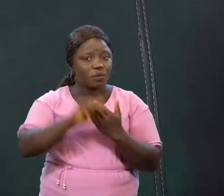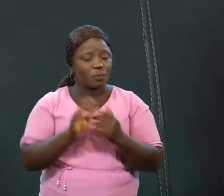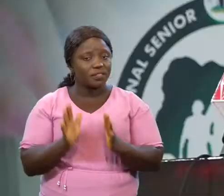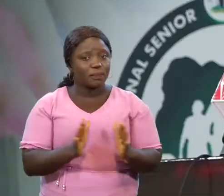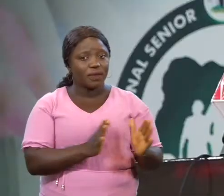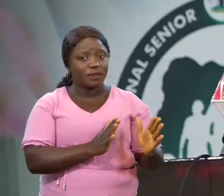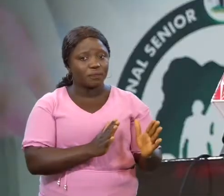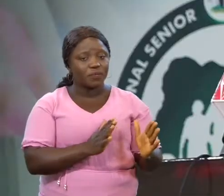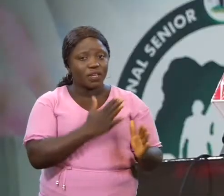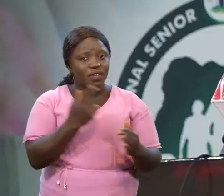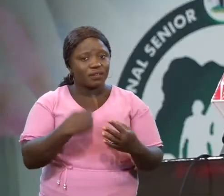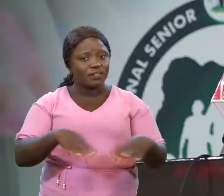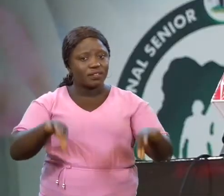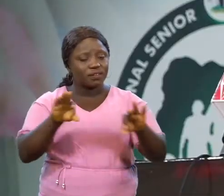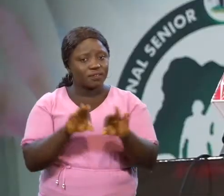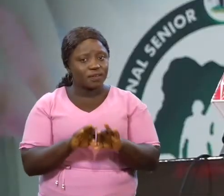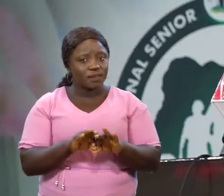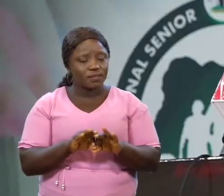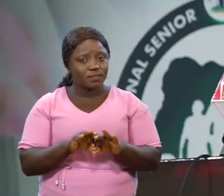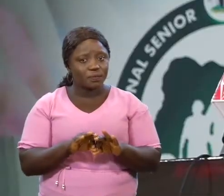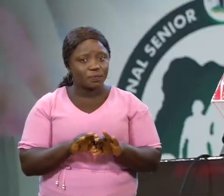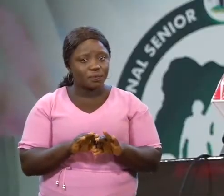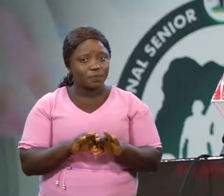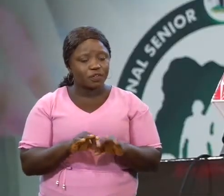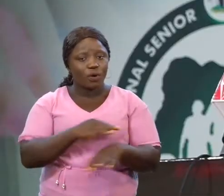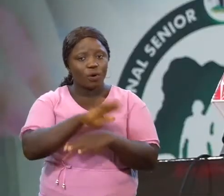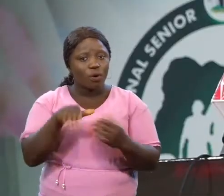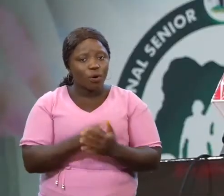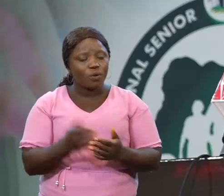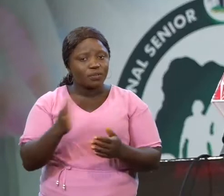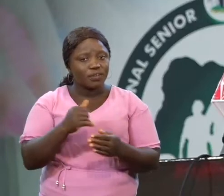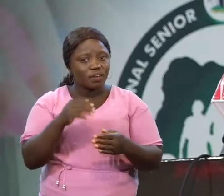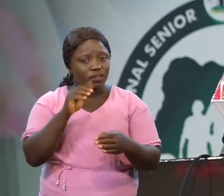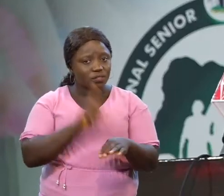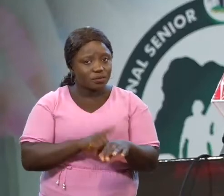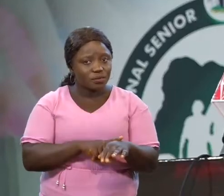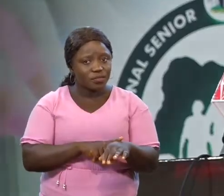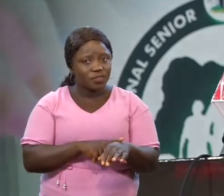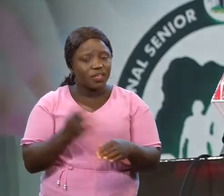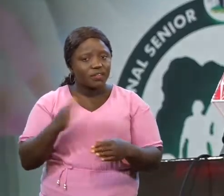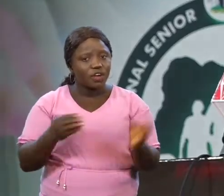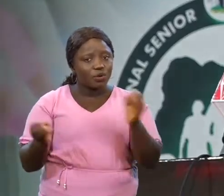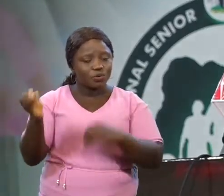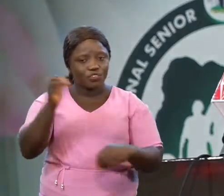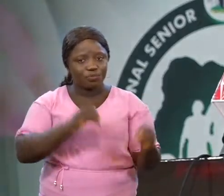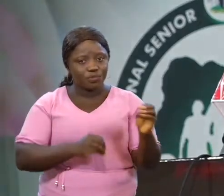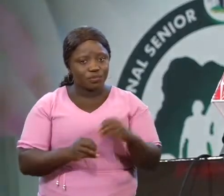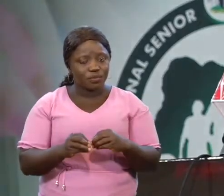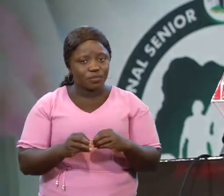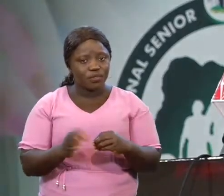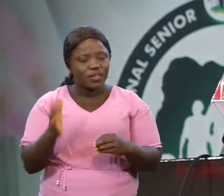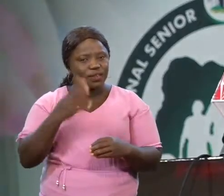plan. And the significance of their toil, their